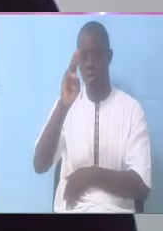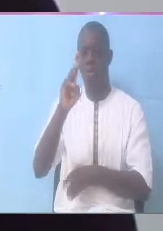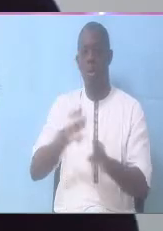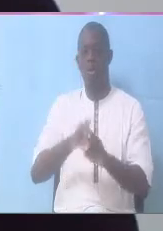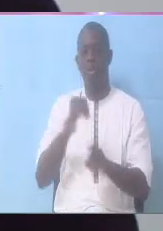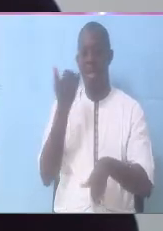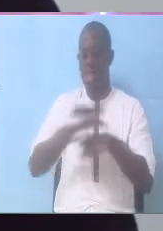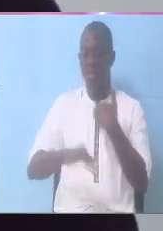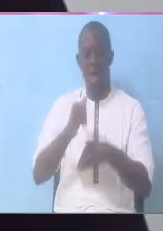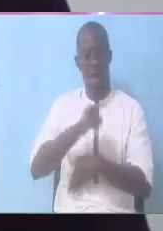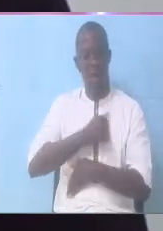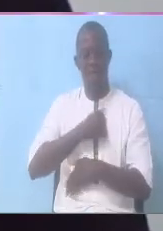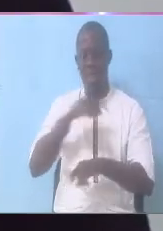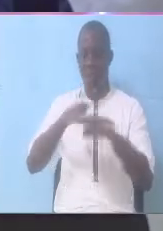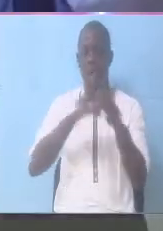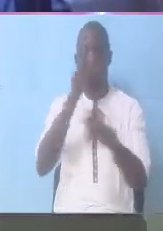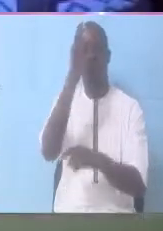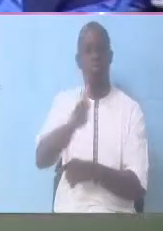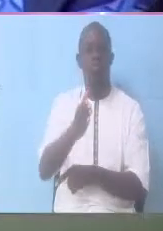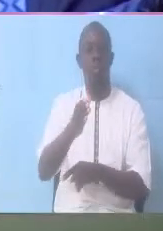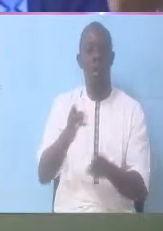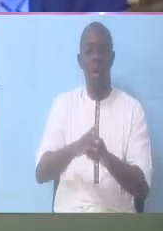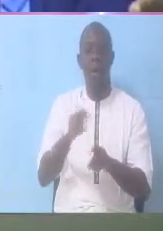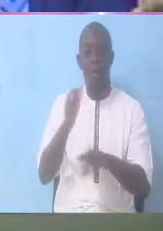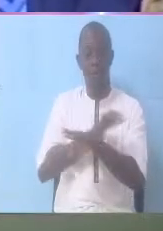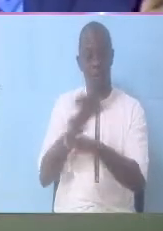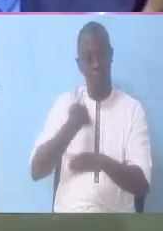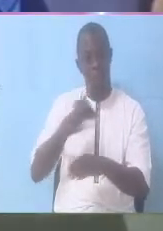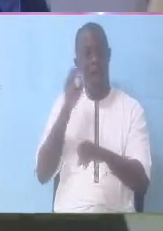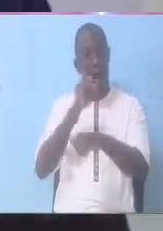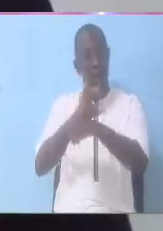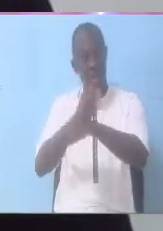telling the truth and telling lies. What I'm trying to say here, I'm